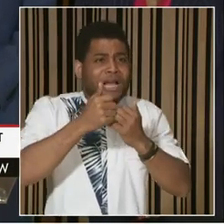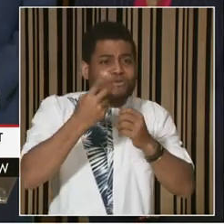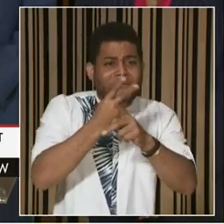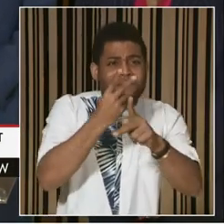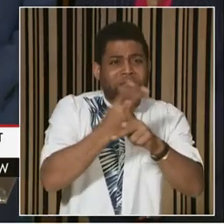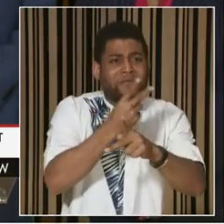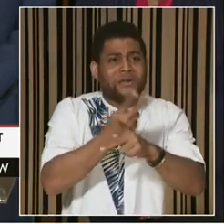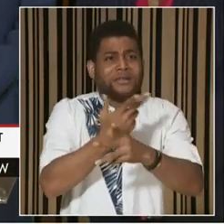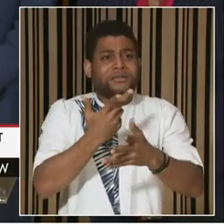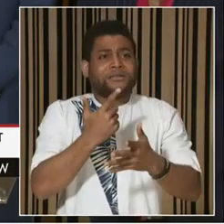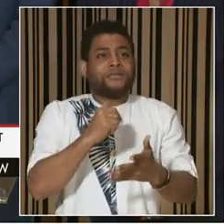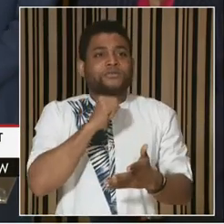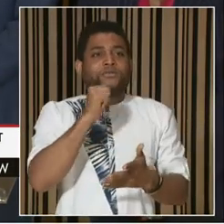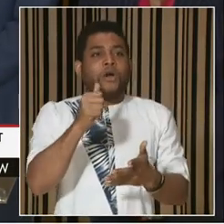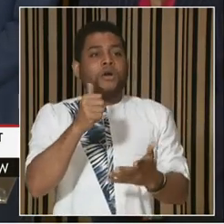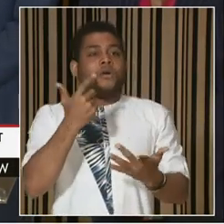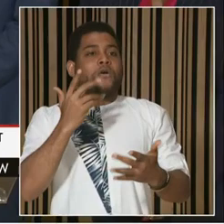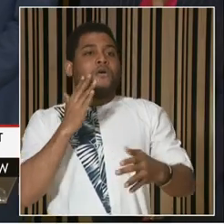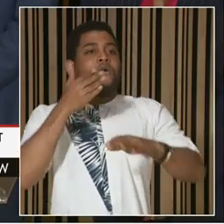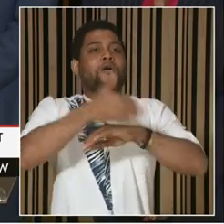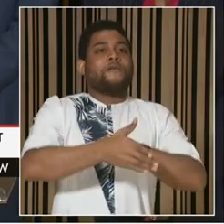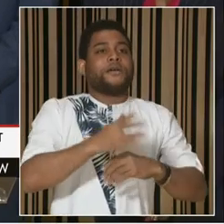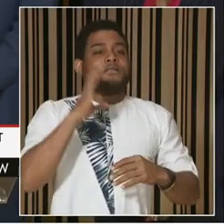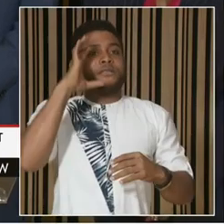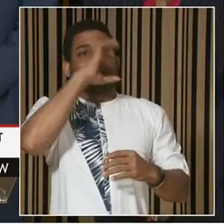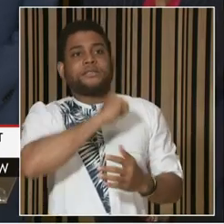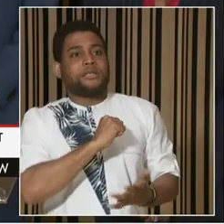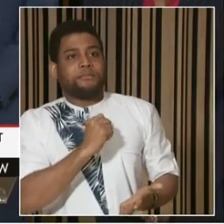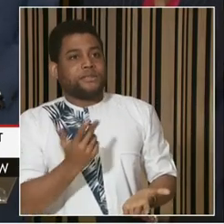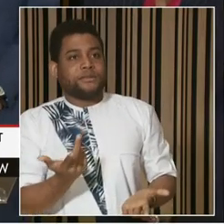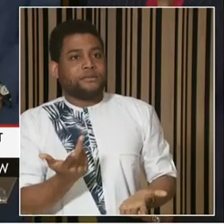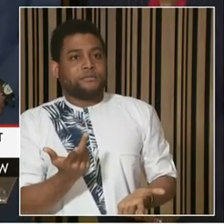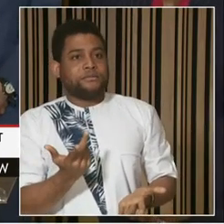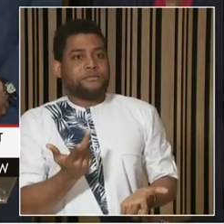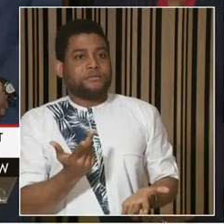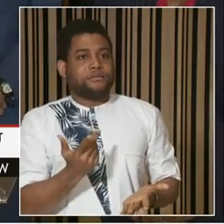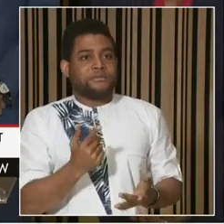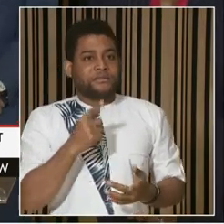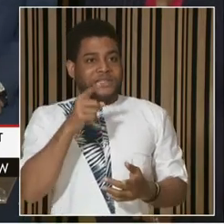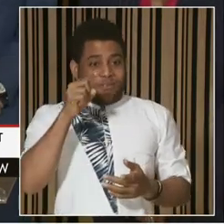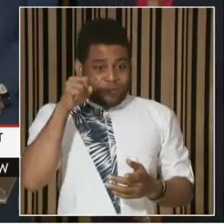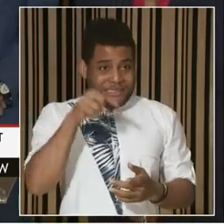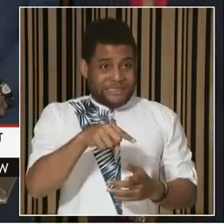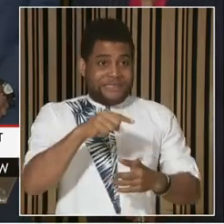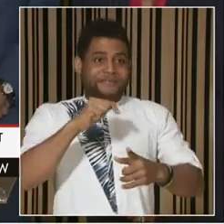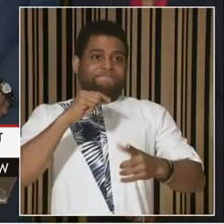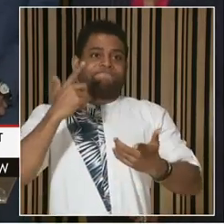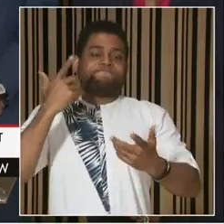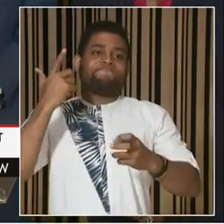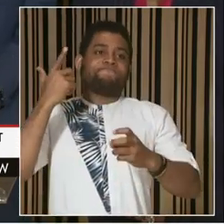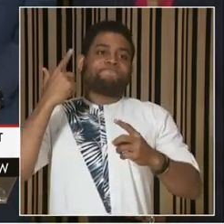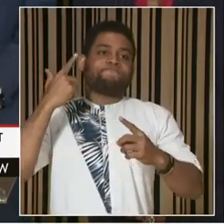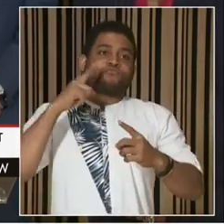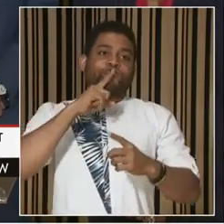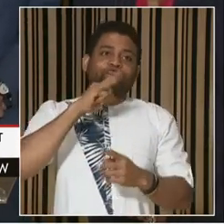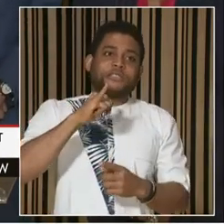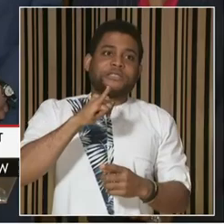for overestimating. So these are likely conservative